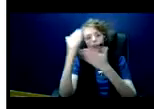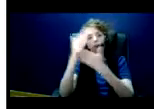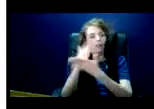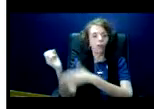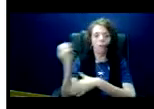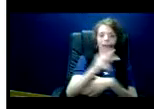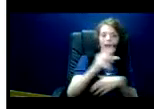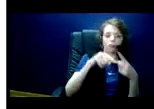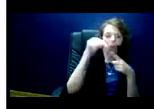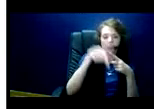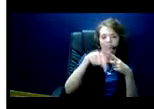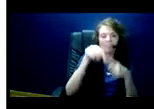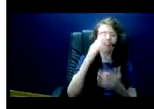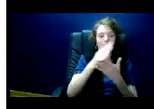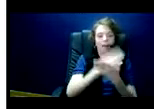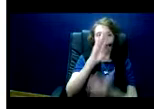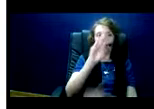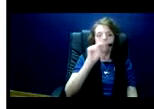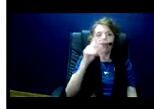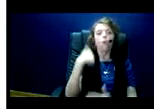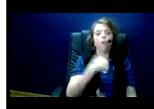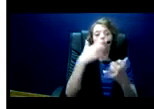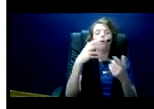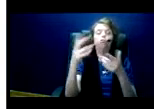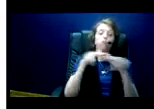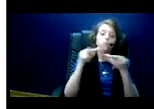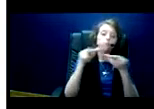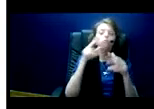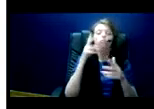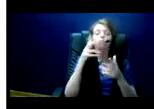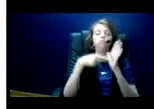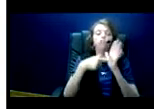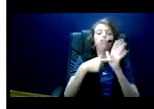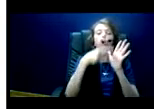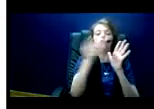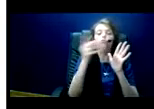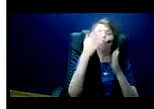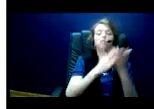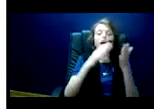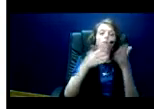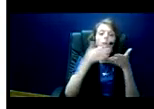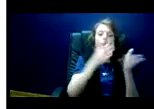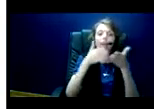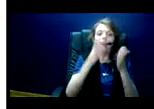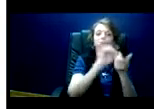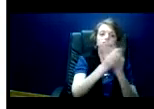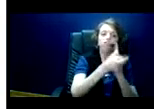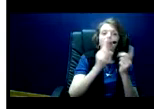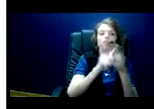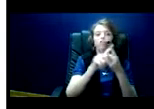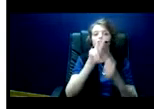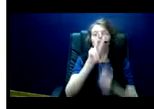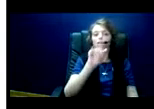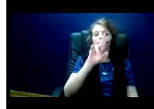here to the strategy bank. So we are going to share with you, walk you through some strategies. We'll give some examples of how we've shifted to a virtual space.